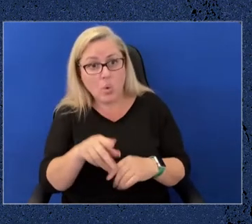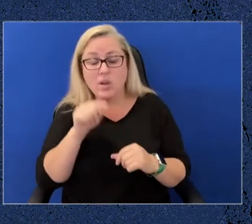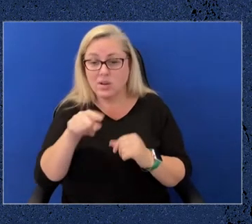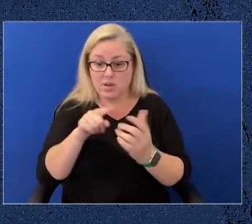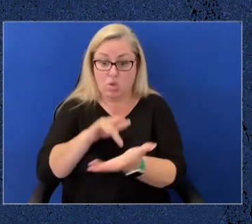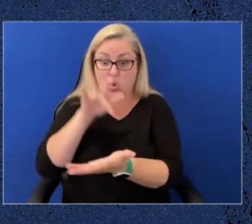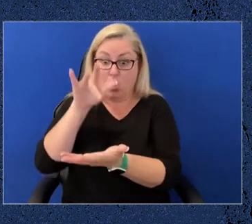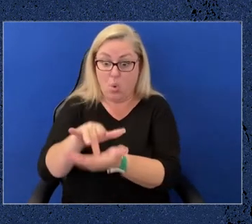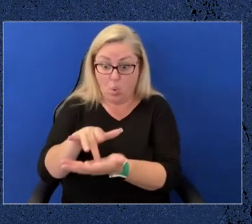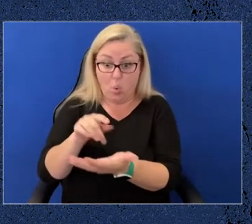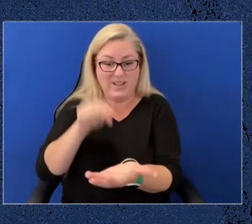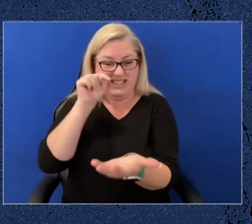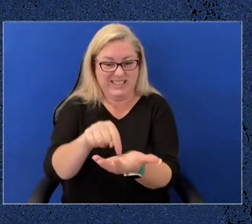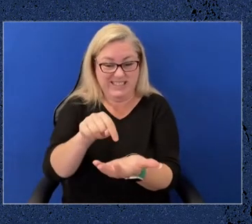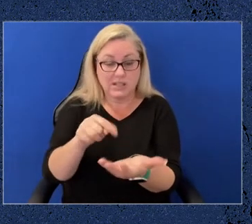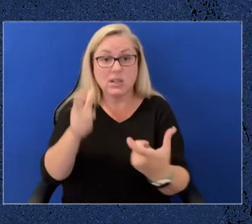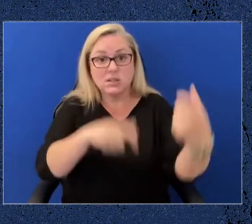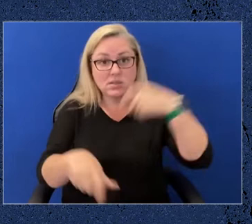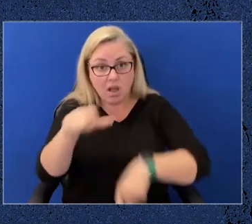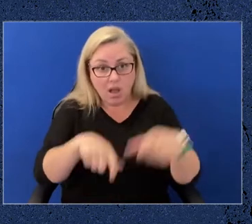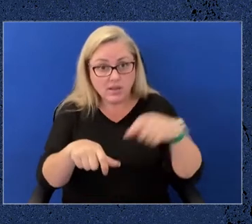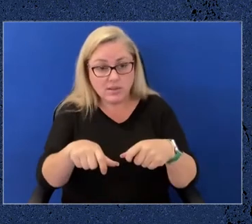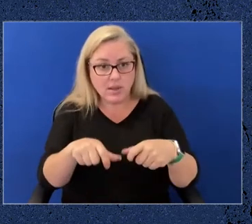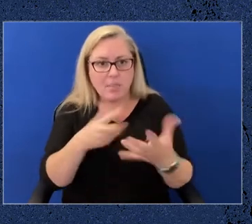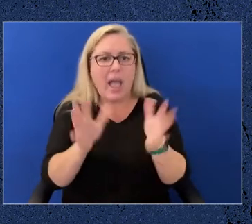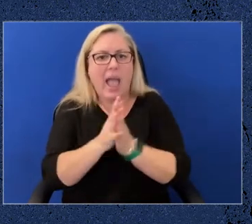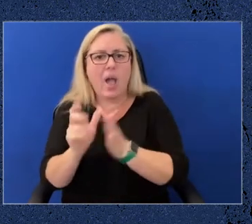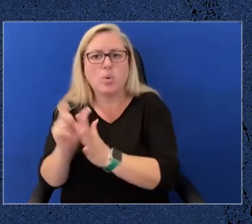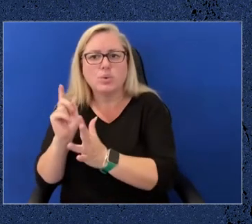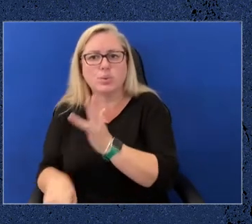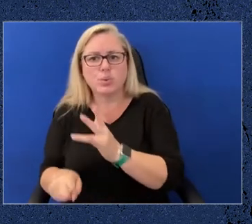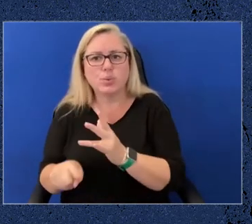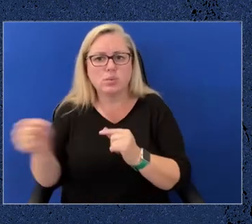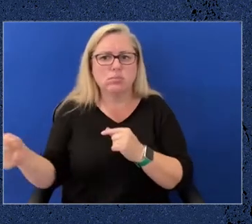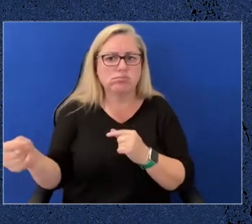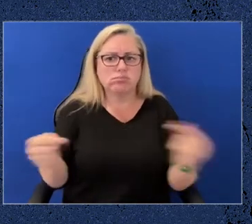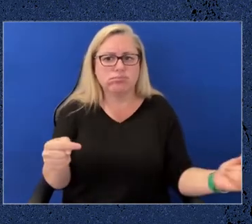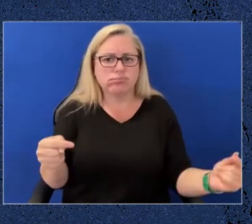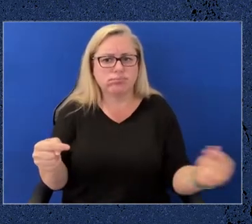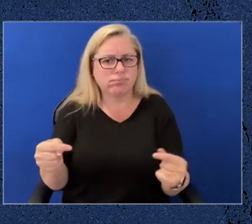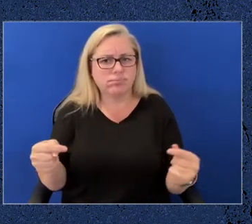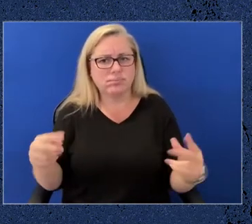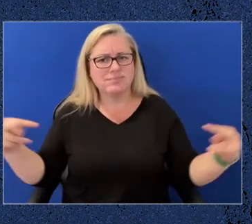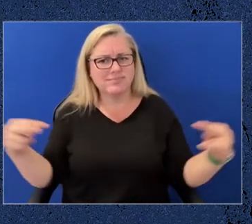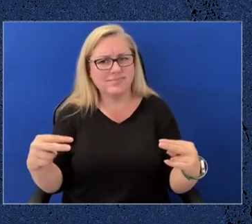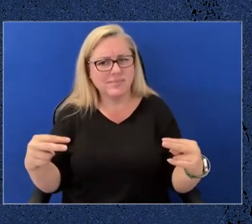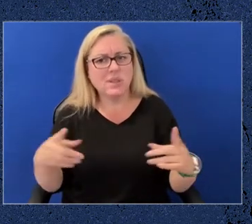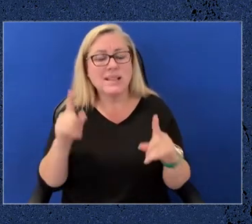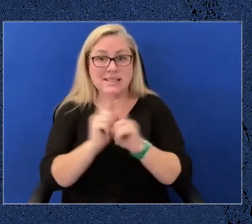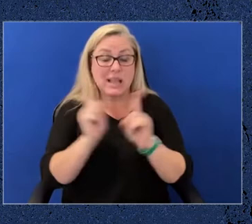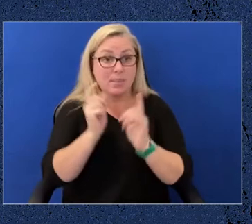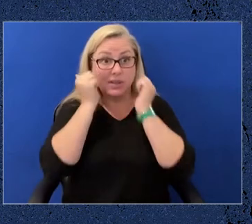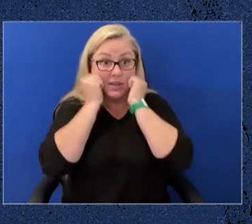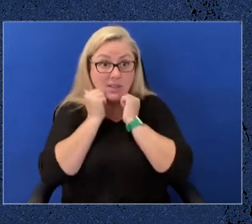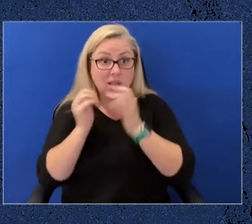all agree that is science is done. Lots of yarning. And then come back to what Michael said about evidence. You know, Western science